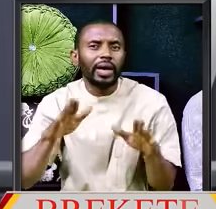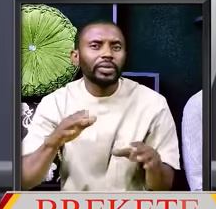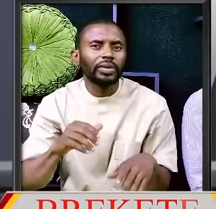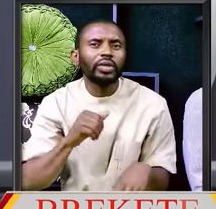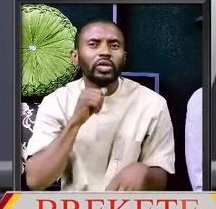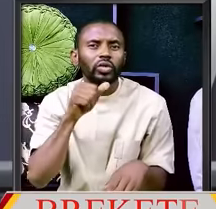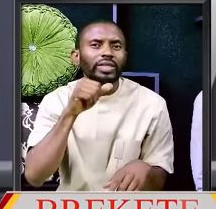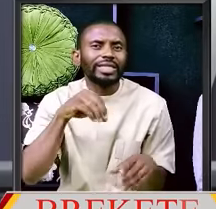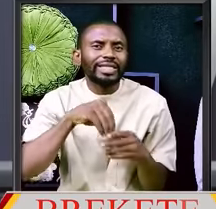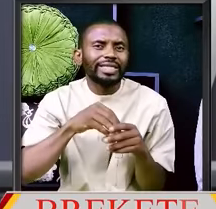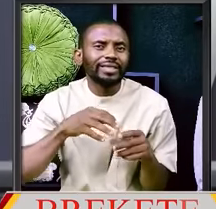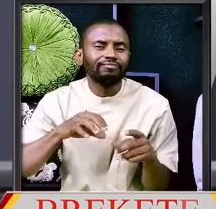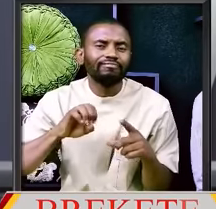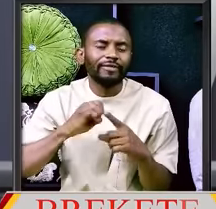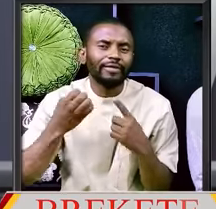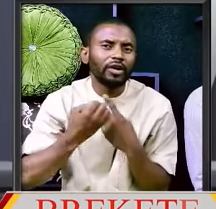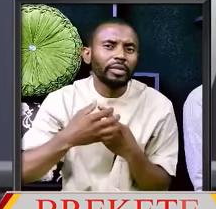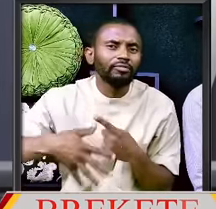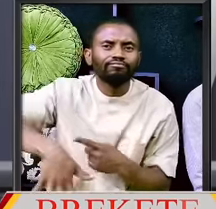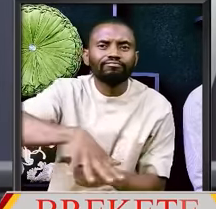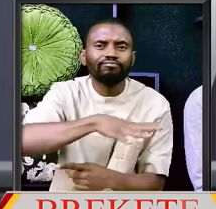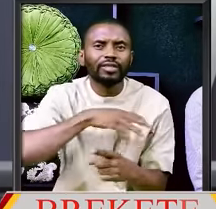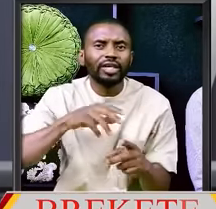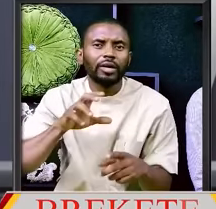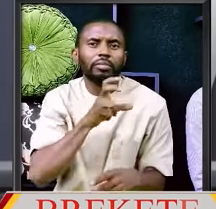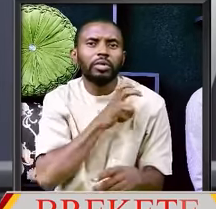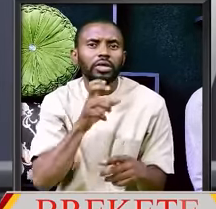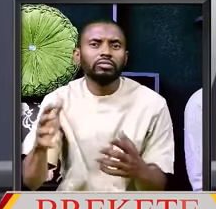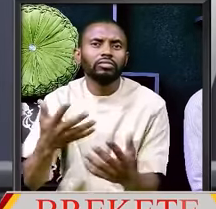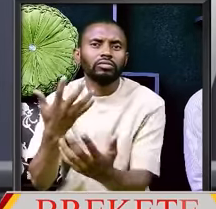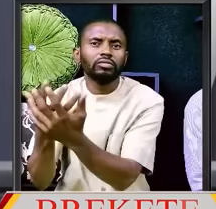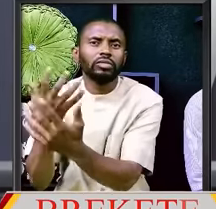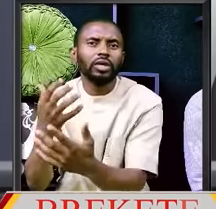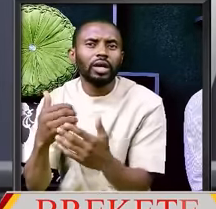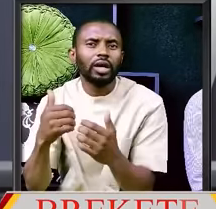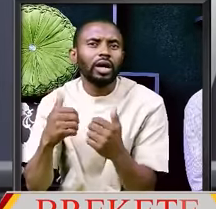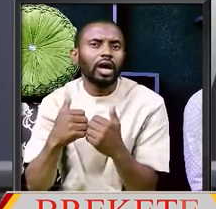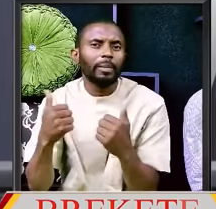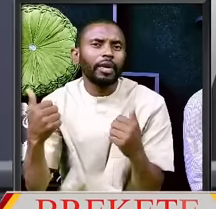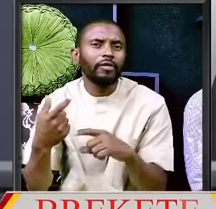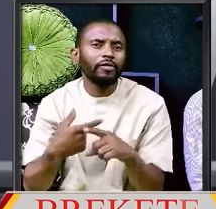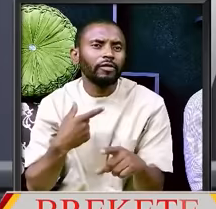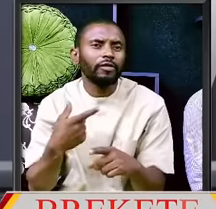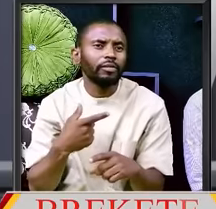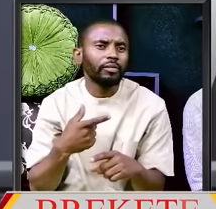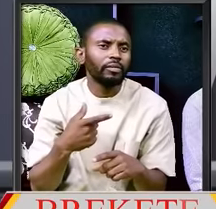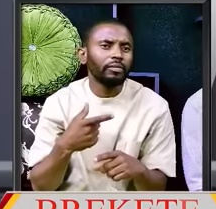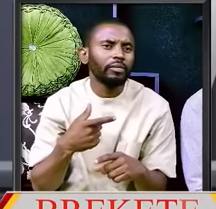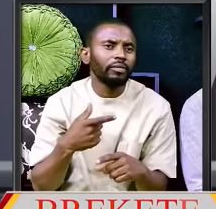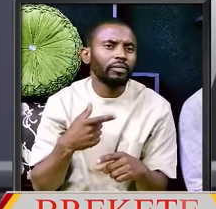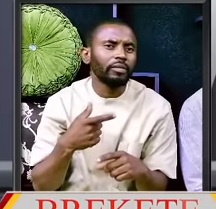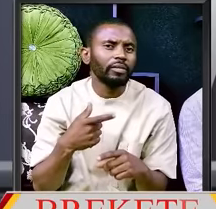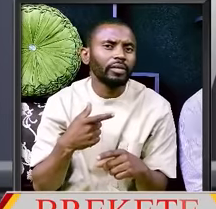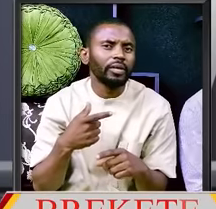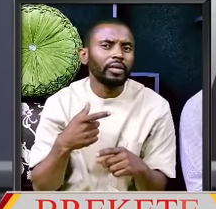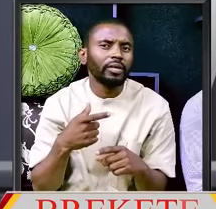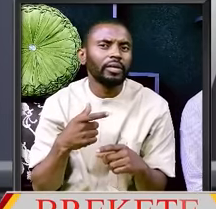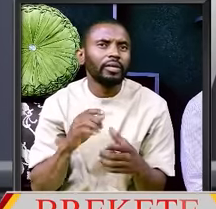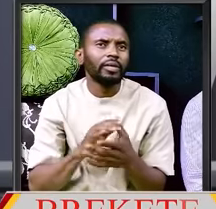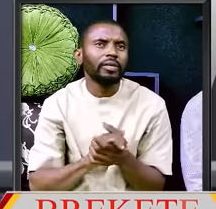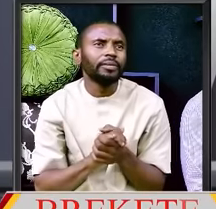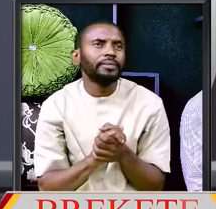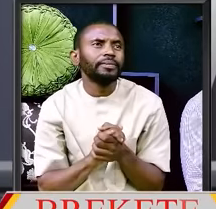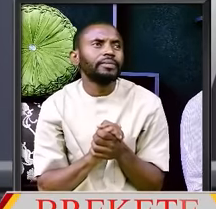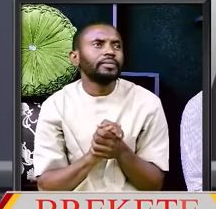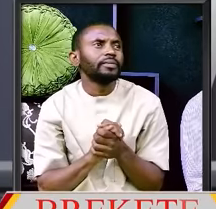even in the vicinity, they were the ones that police lock up. Apart from the nurse that was called to invest him, he is the only one that we can